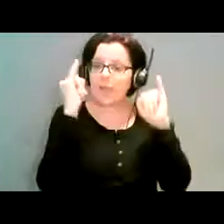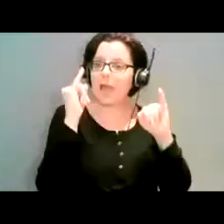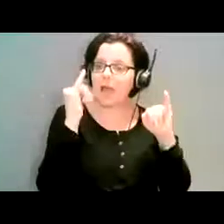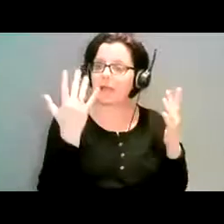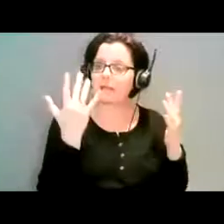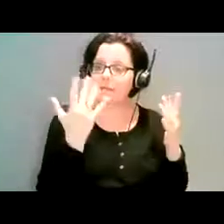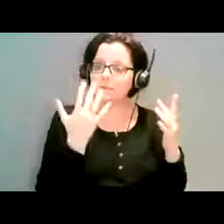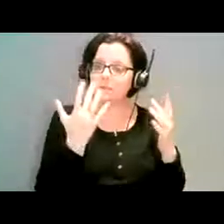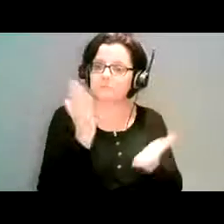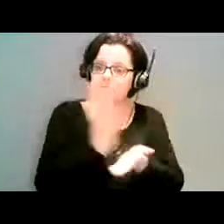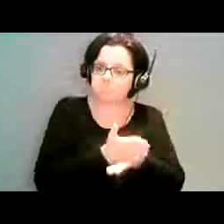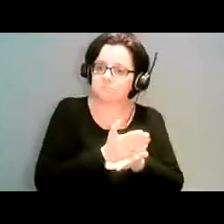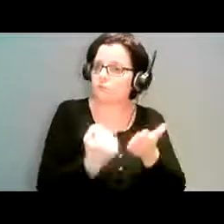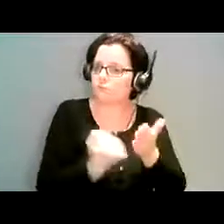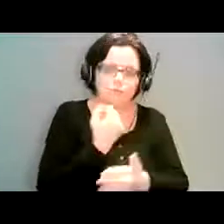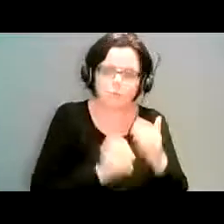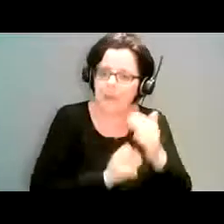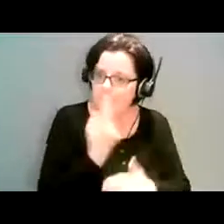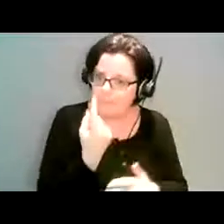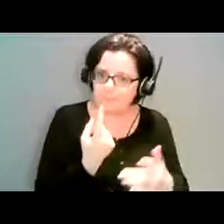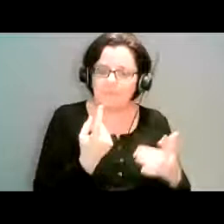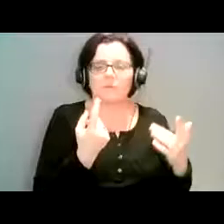shows that